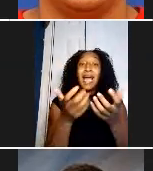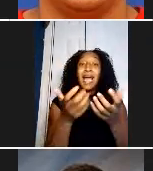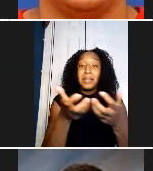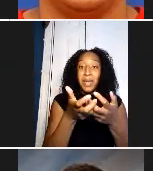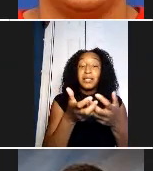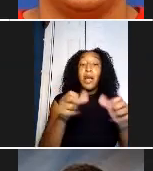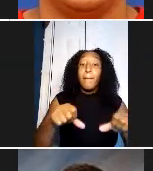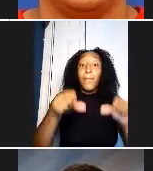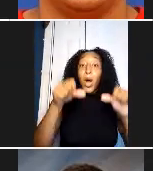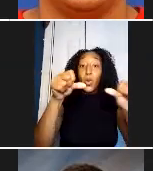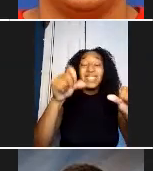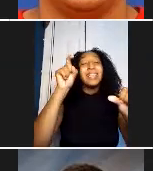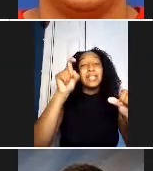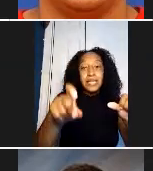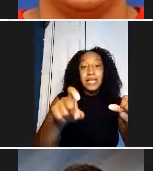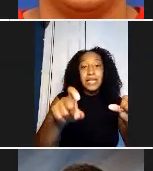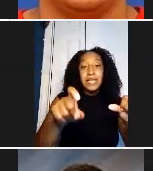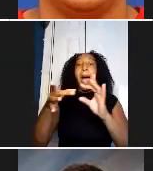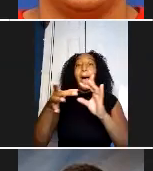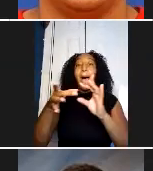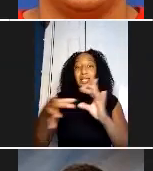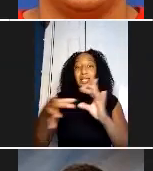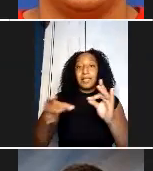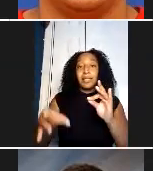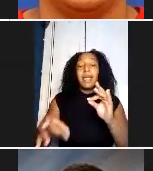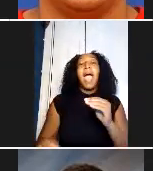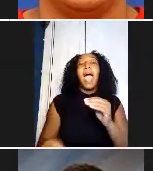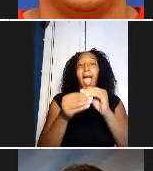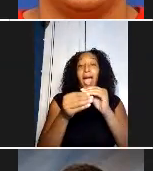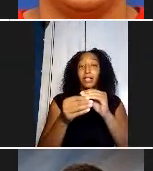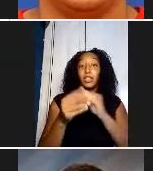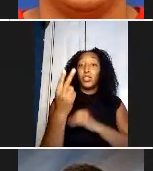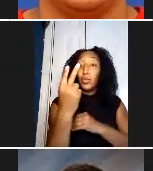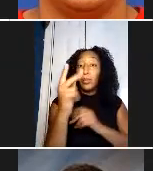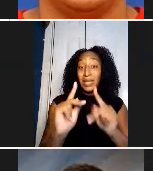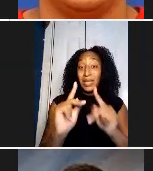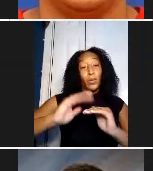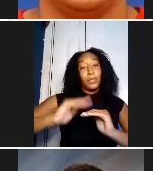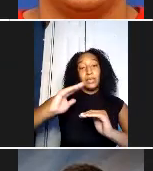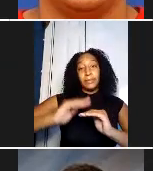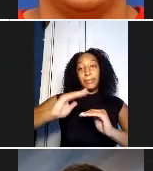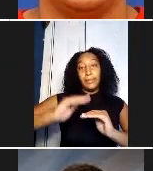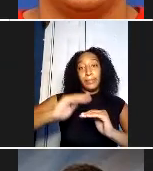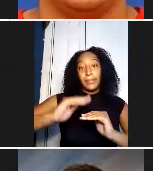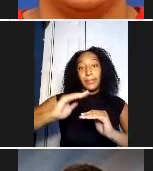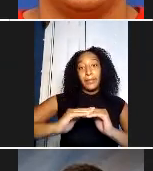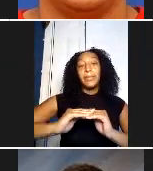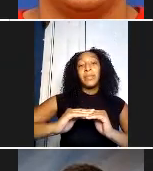please post your answers and your replies to the questions below. So you answer the questions and then you have to respond to what